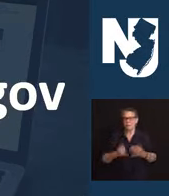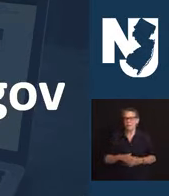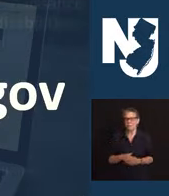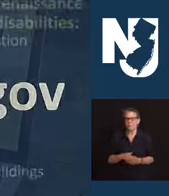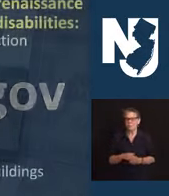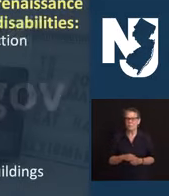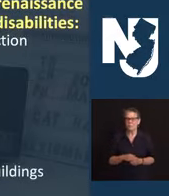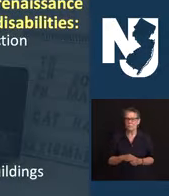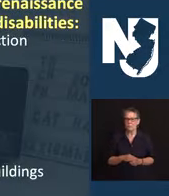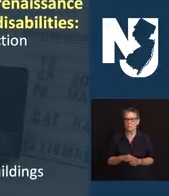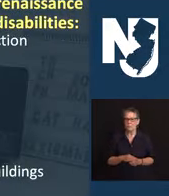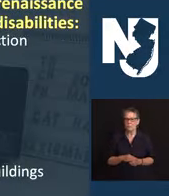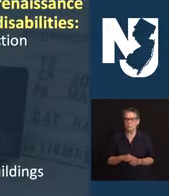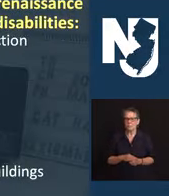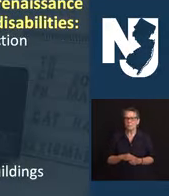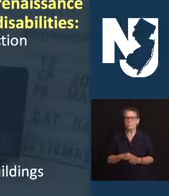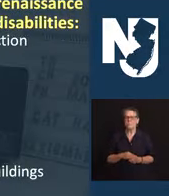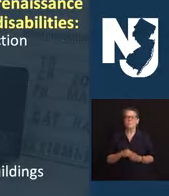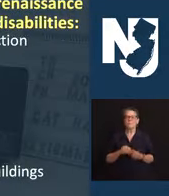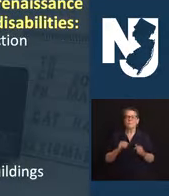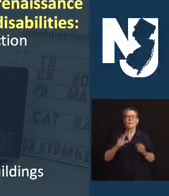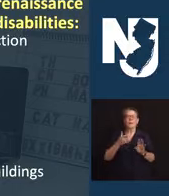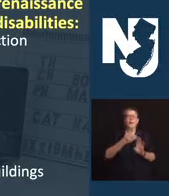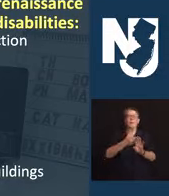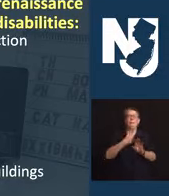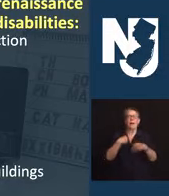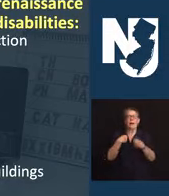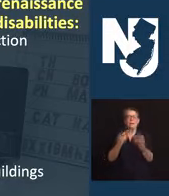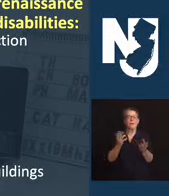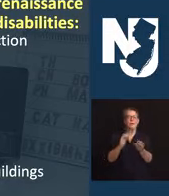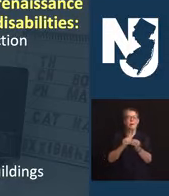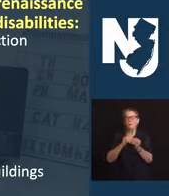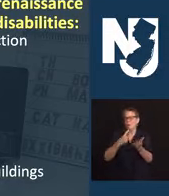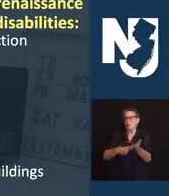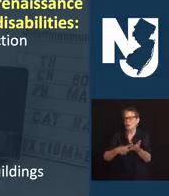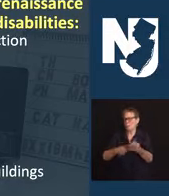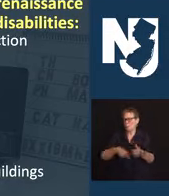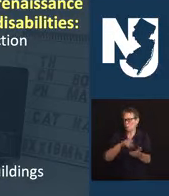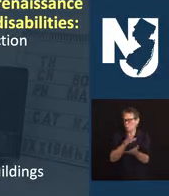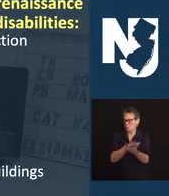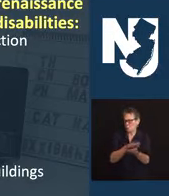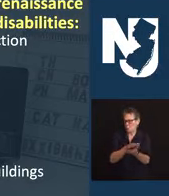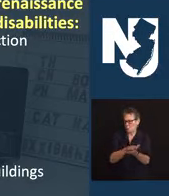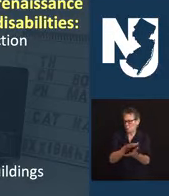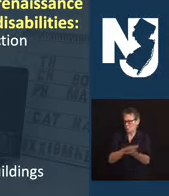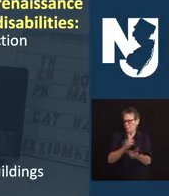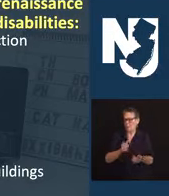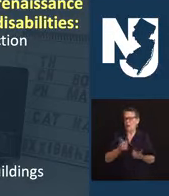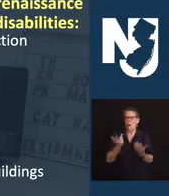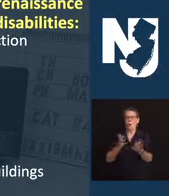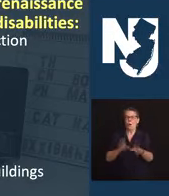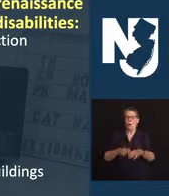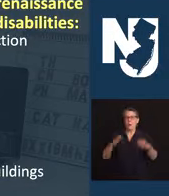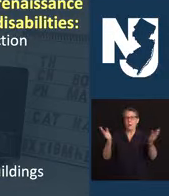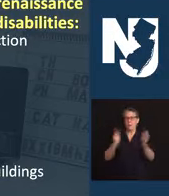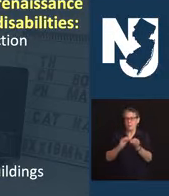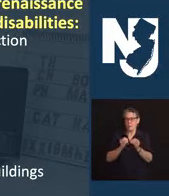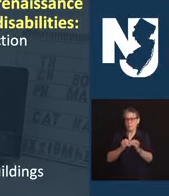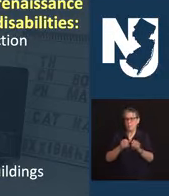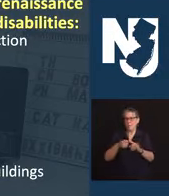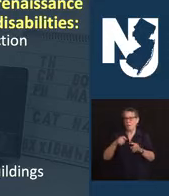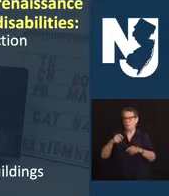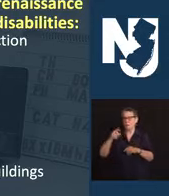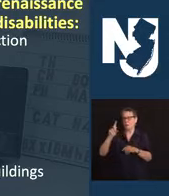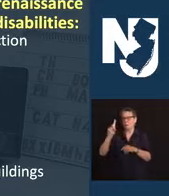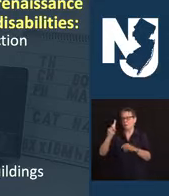Now, before we turn to the overnight numbers, I do want to briefly look at the school reopening numbers compiled by the Department of Education. As